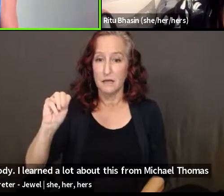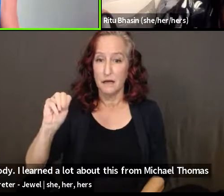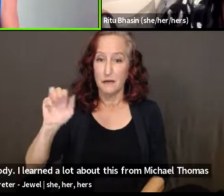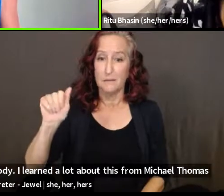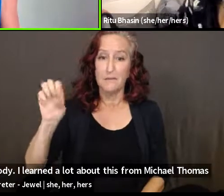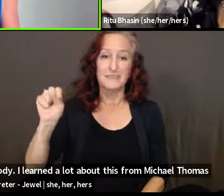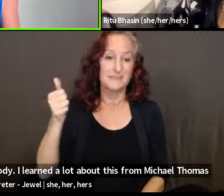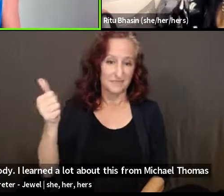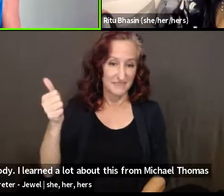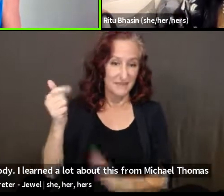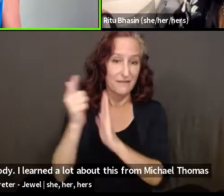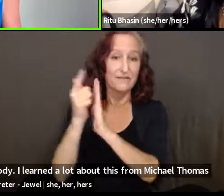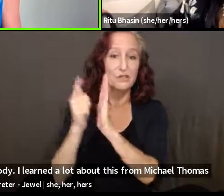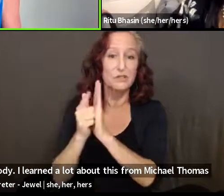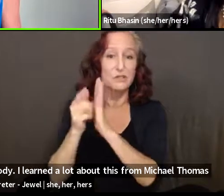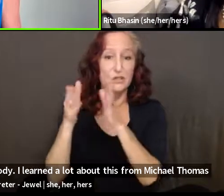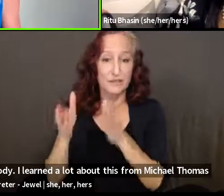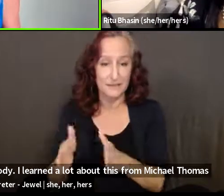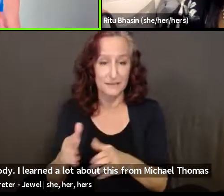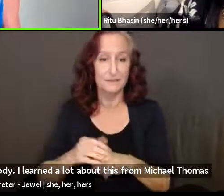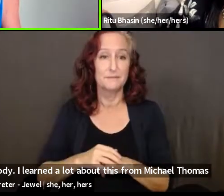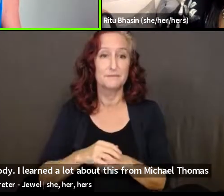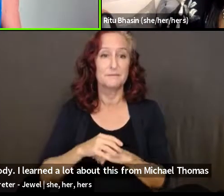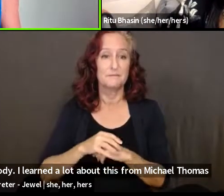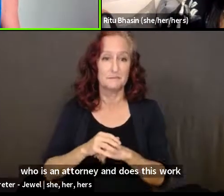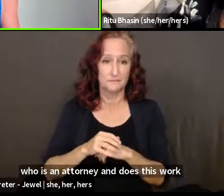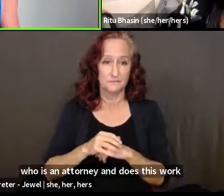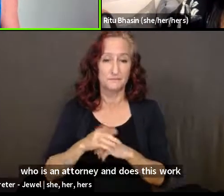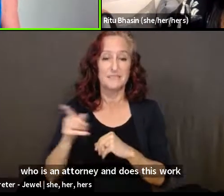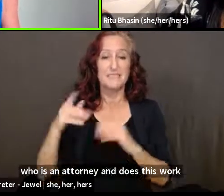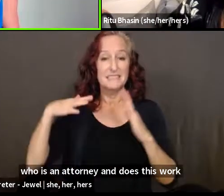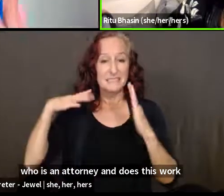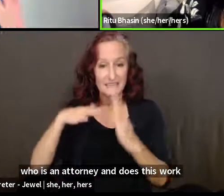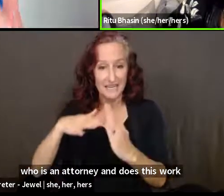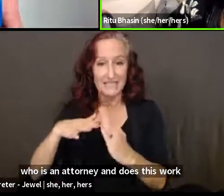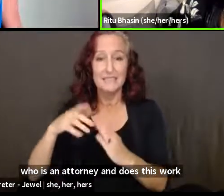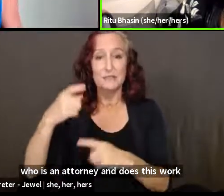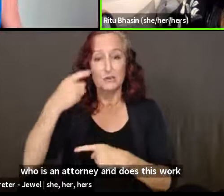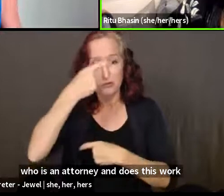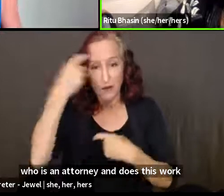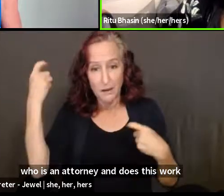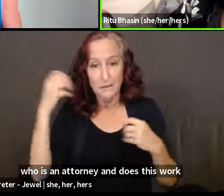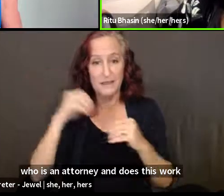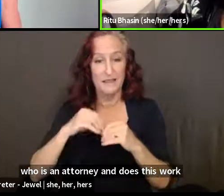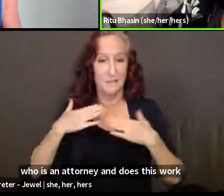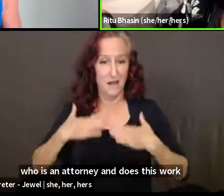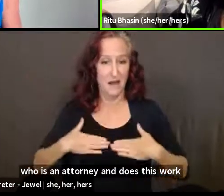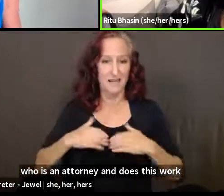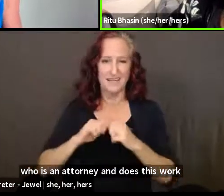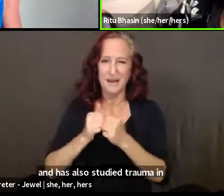and has also studied trauma and in your body. And